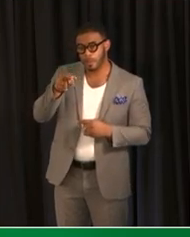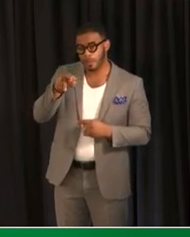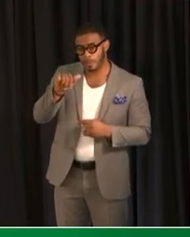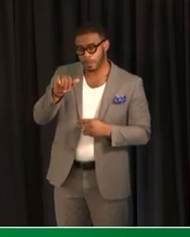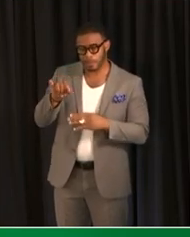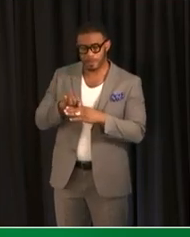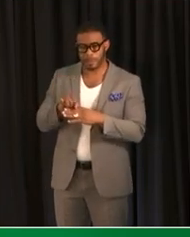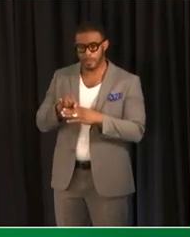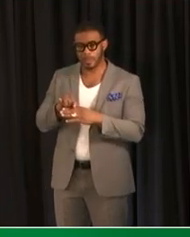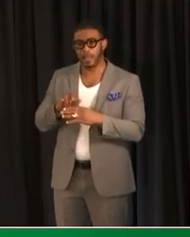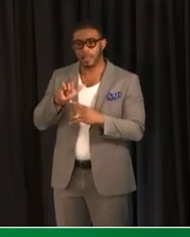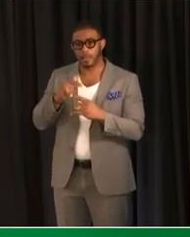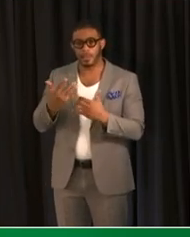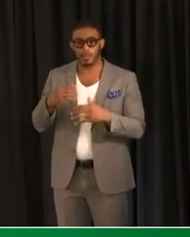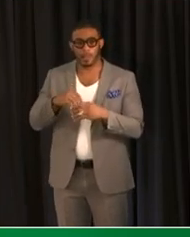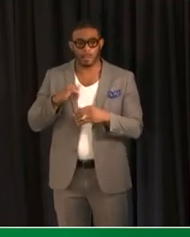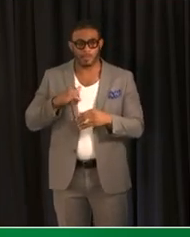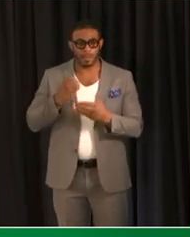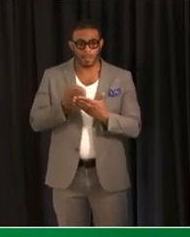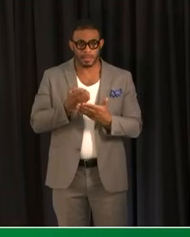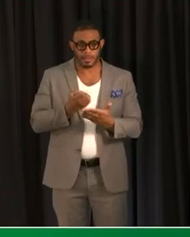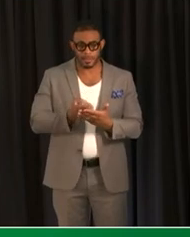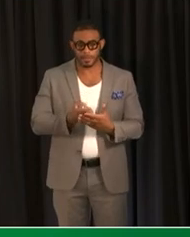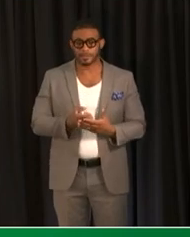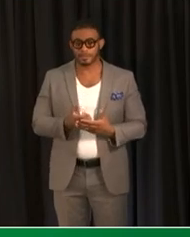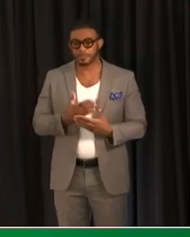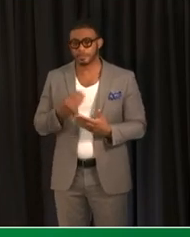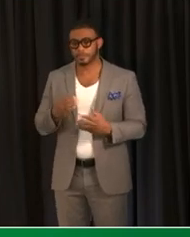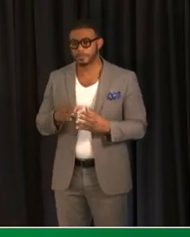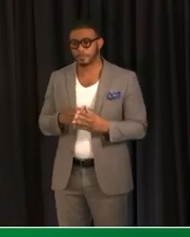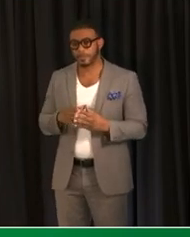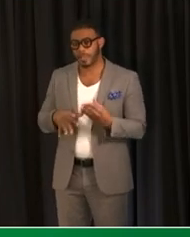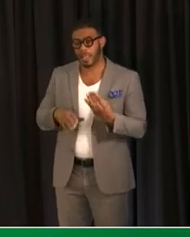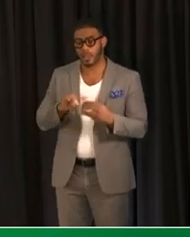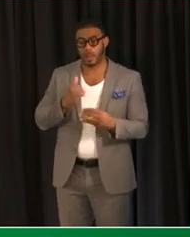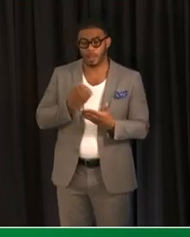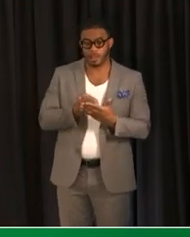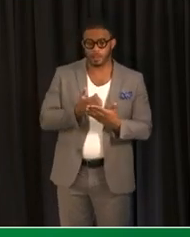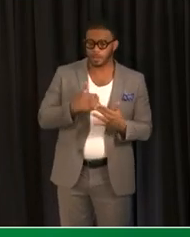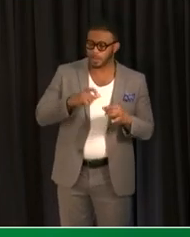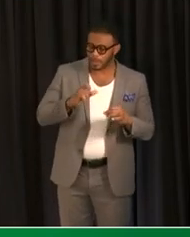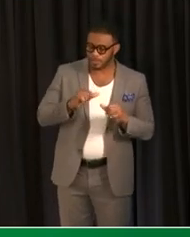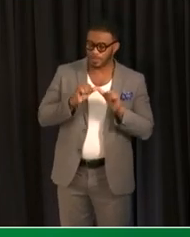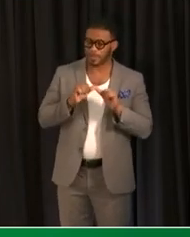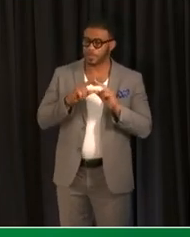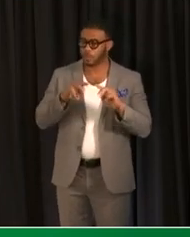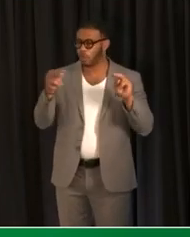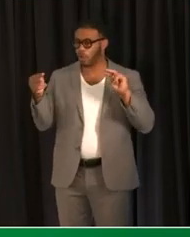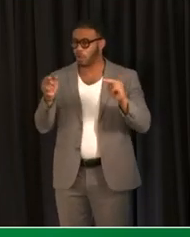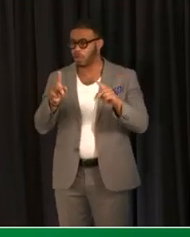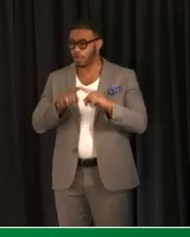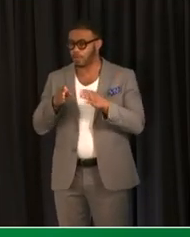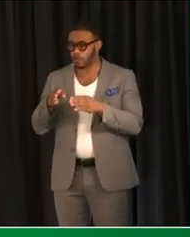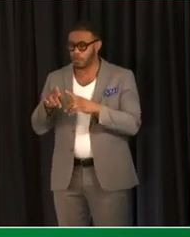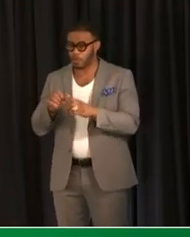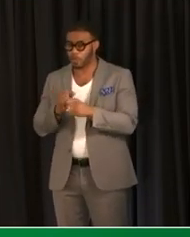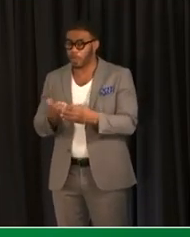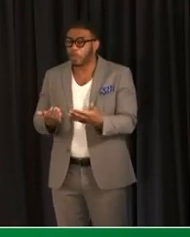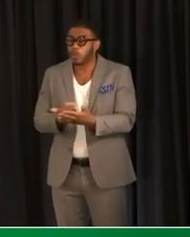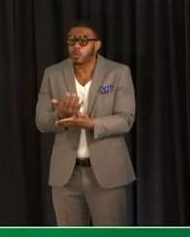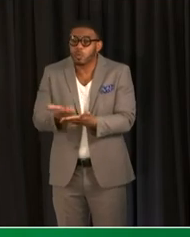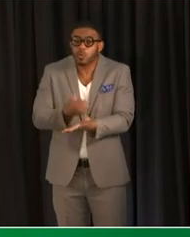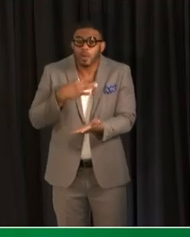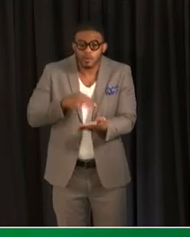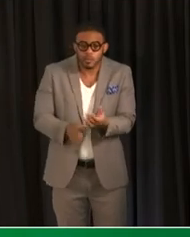will be a part of our economy and add to our economy. So we have to continue to look at ways to create